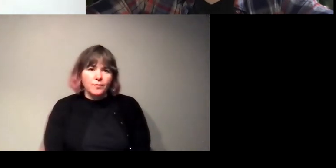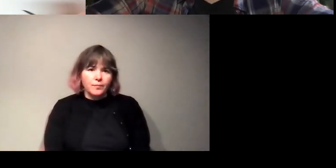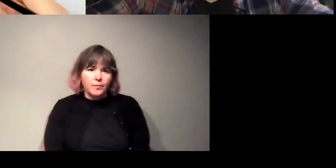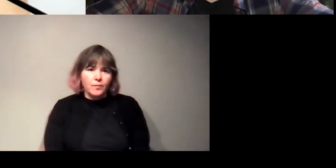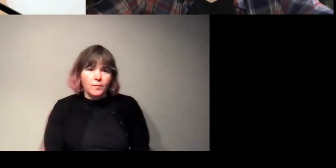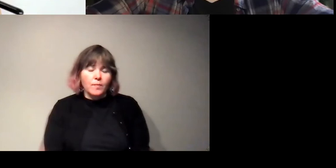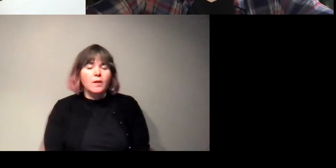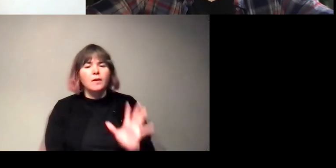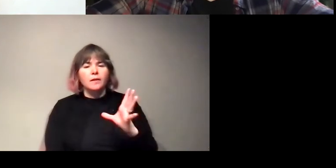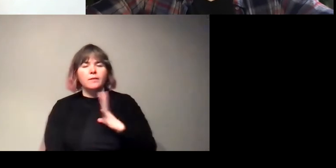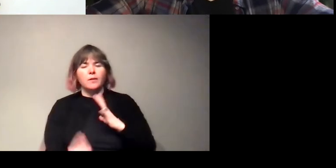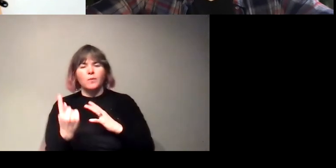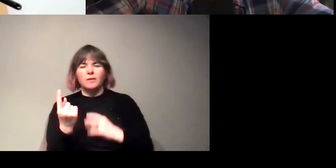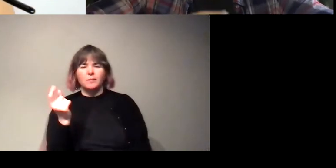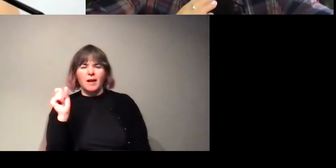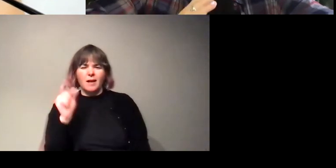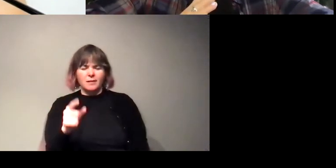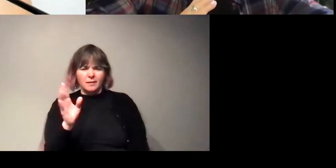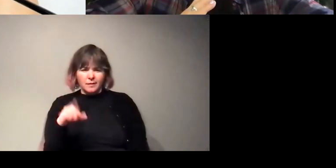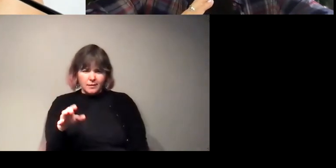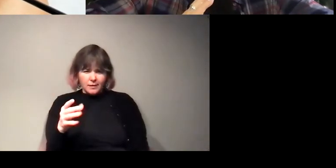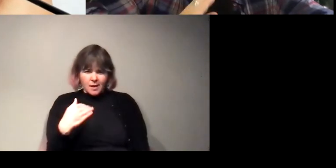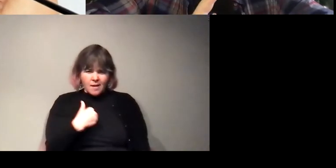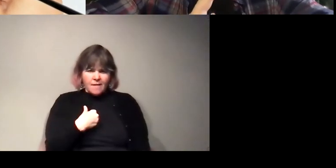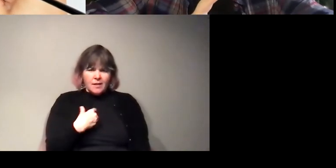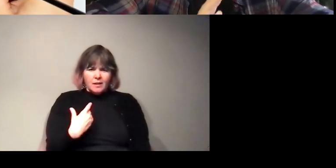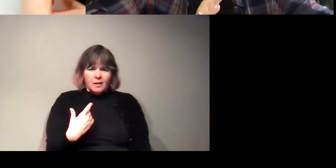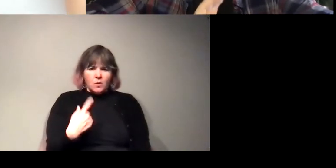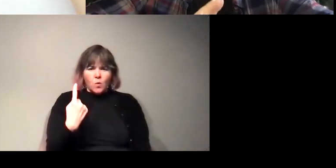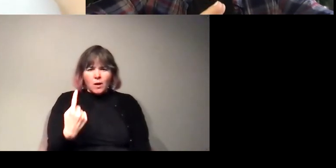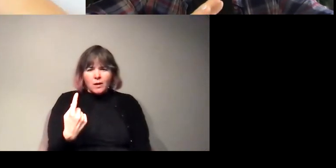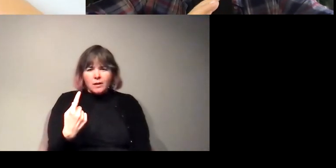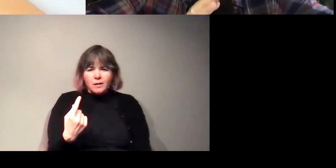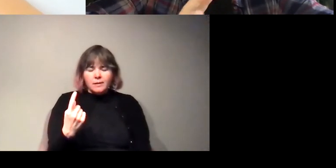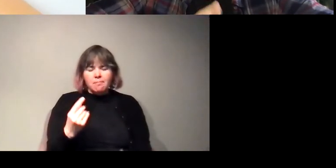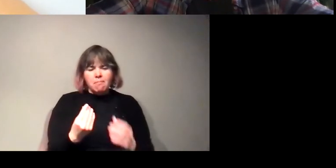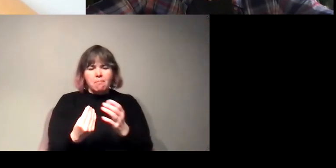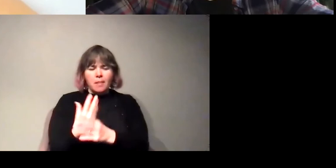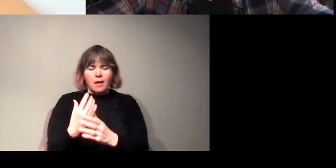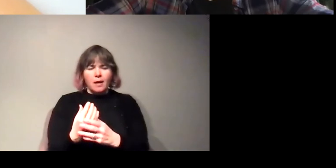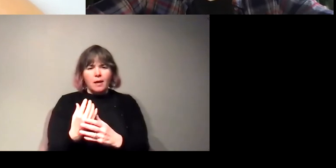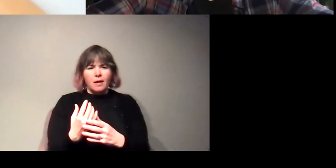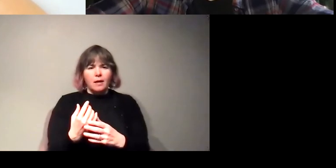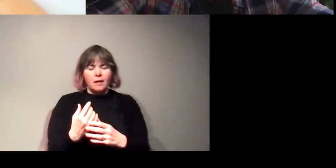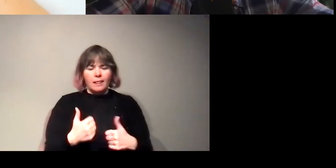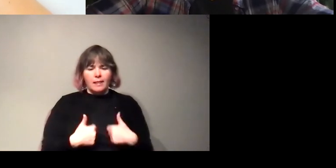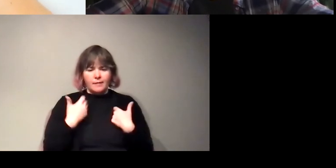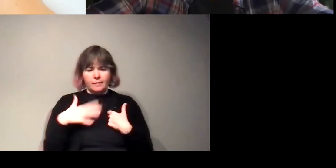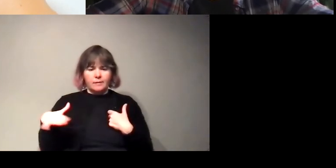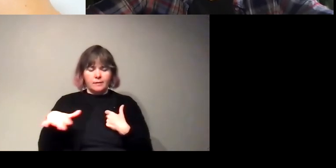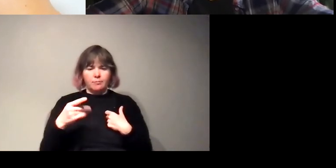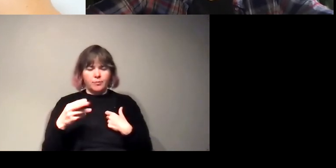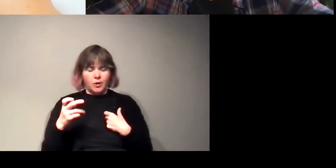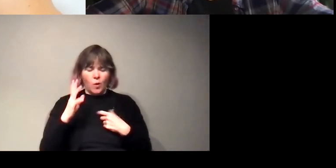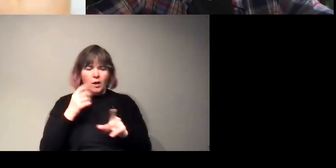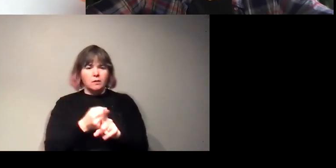So one person wants to know, just like, do you have like a one plant that live in the prairies that you'd like to tell us a little bit